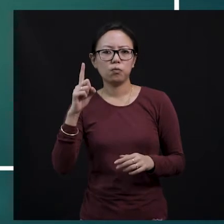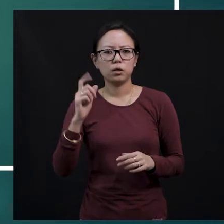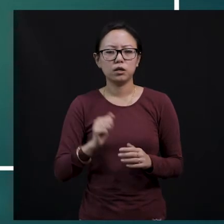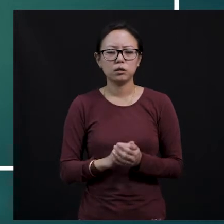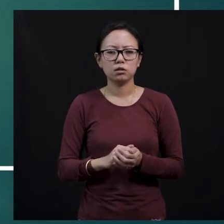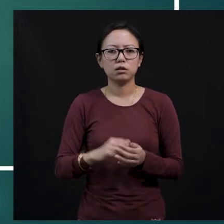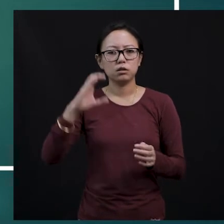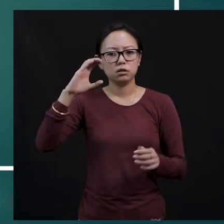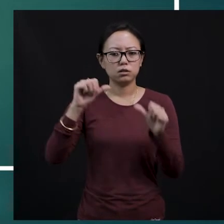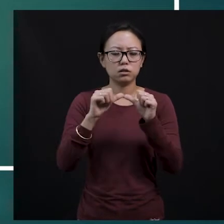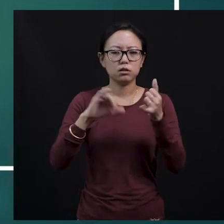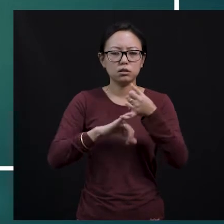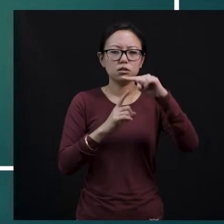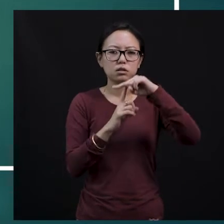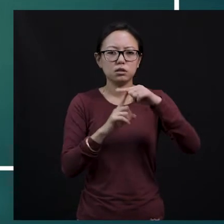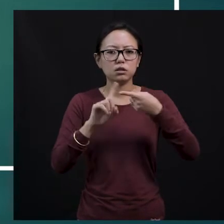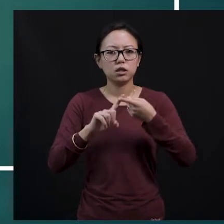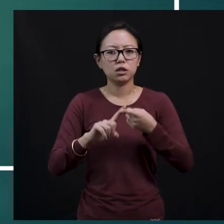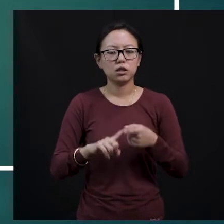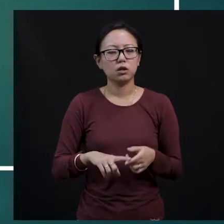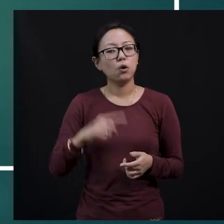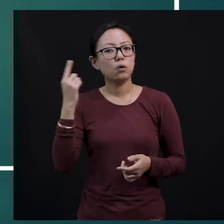to progress further. One religion,